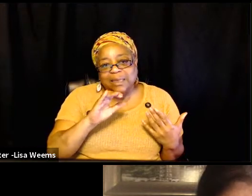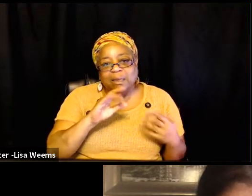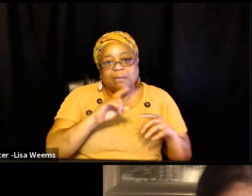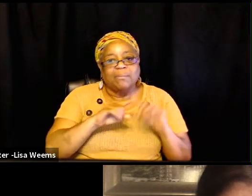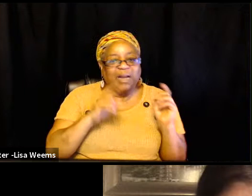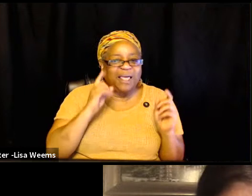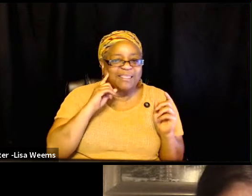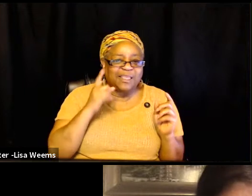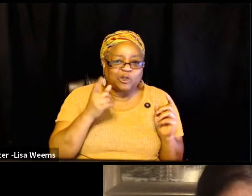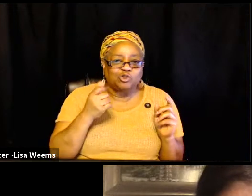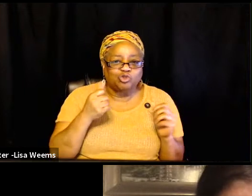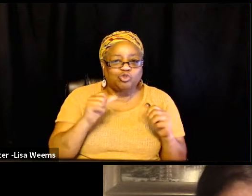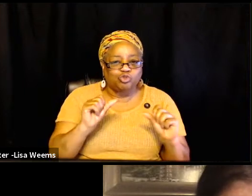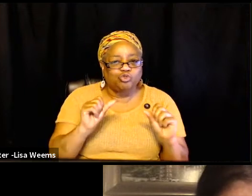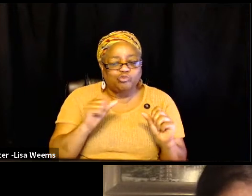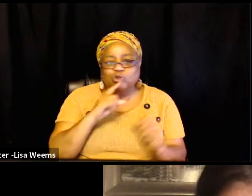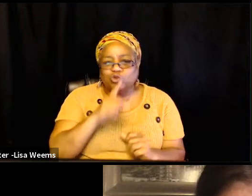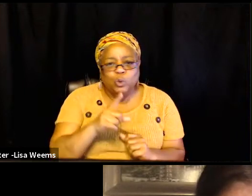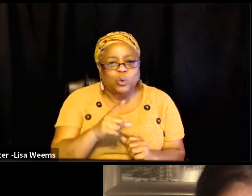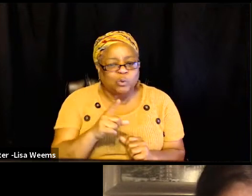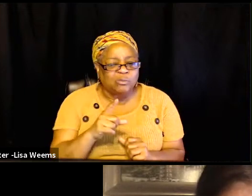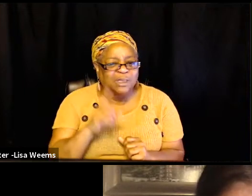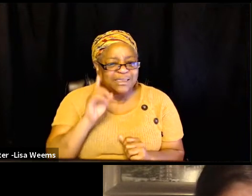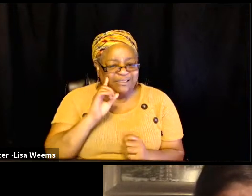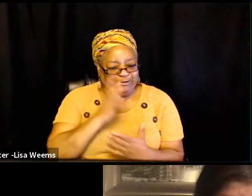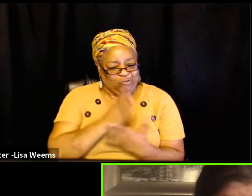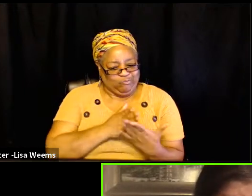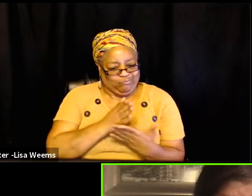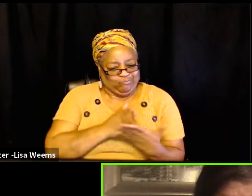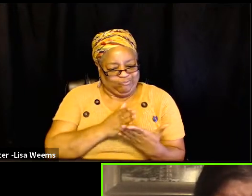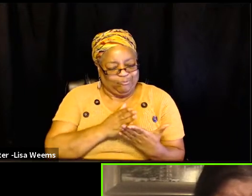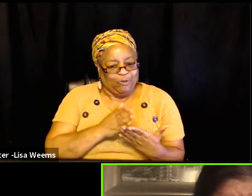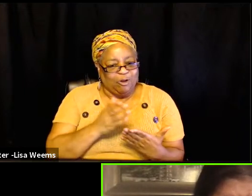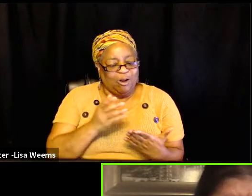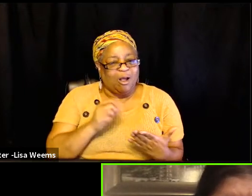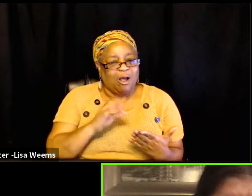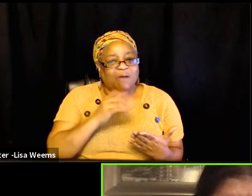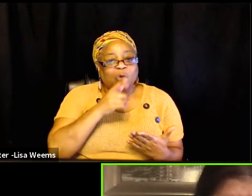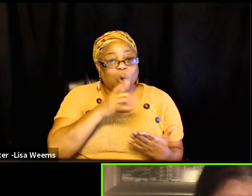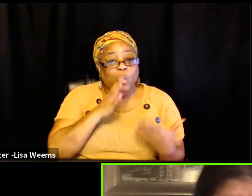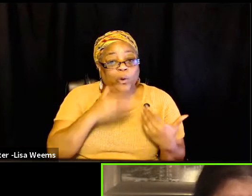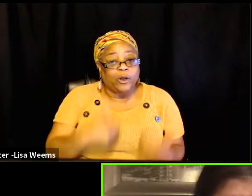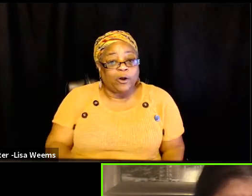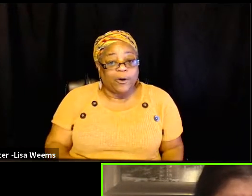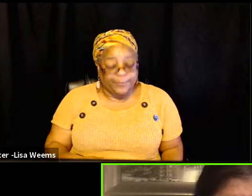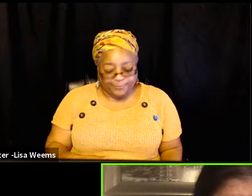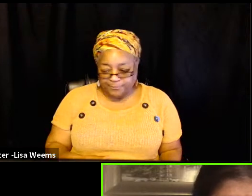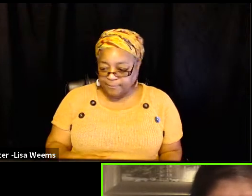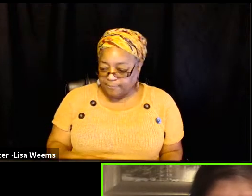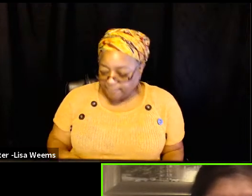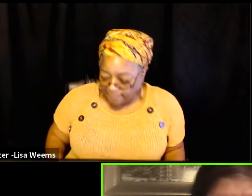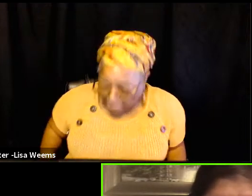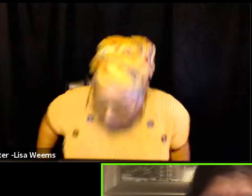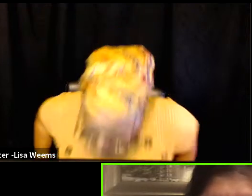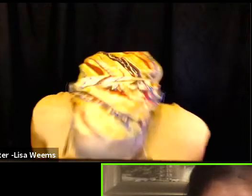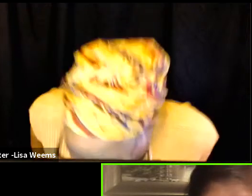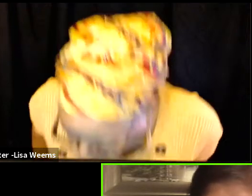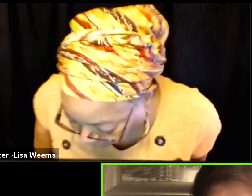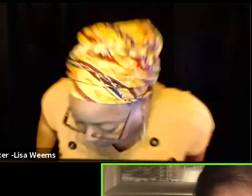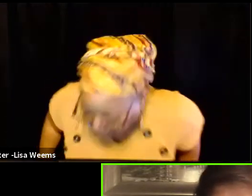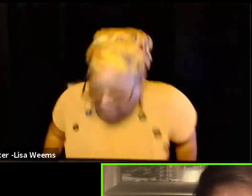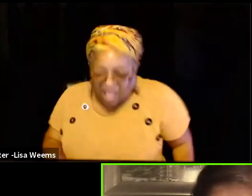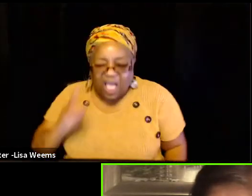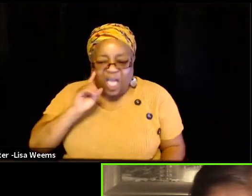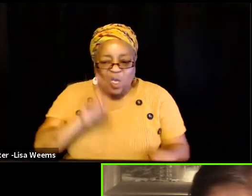it's just like an aspect of who we are. Yeah, I think I also think that there, in that work of